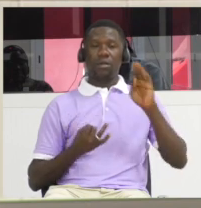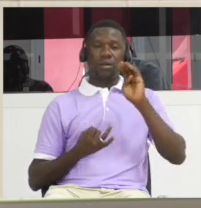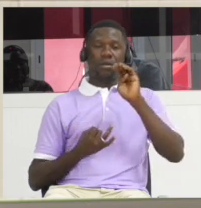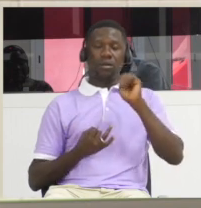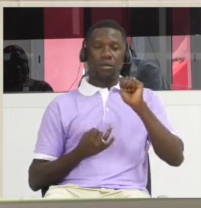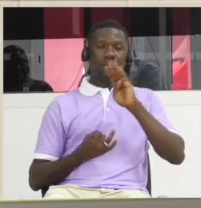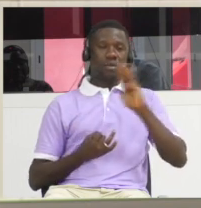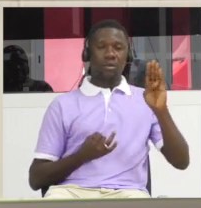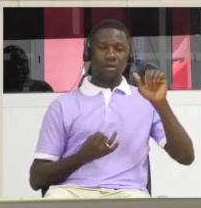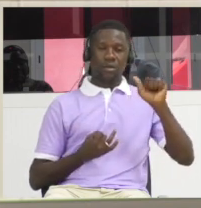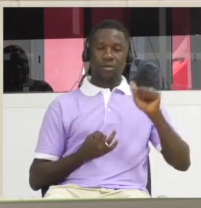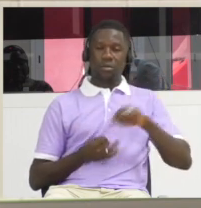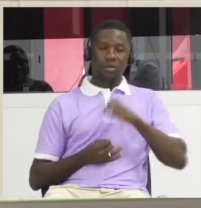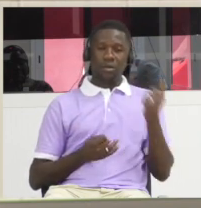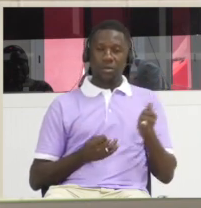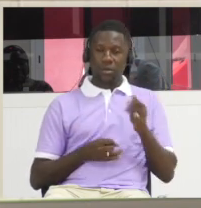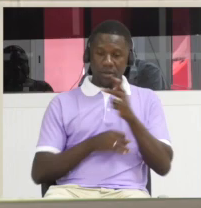Kebasise and the security advisor.